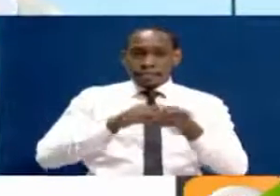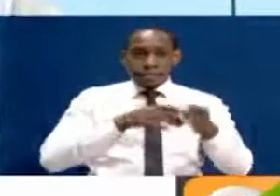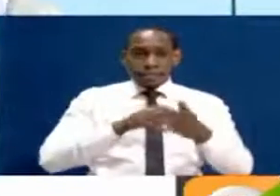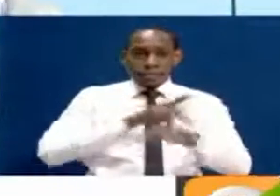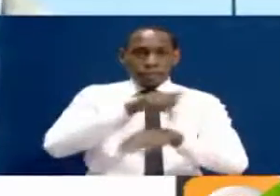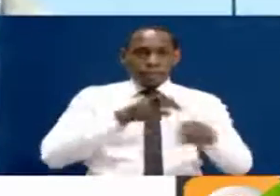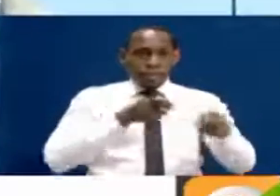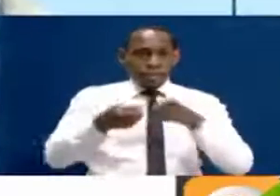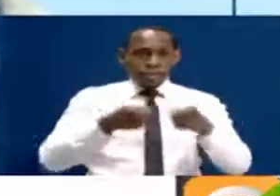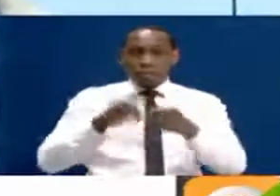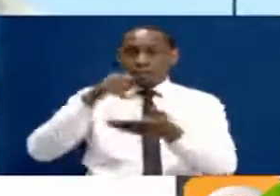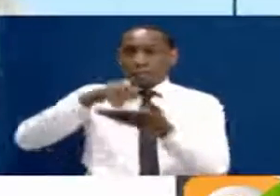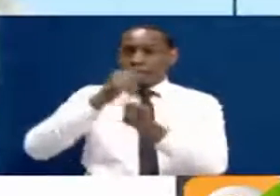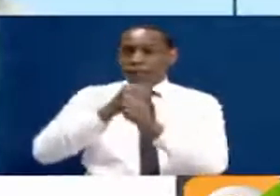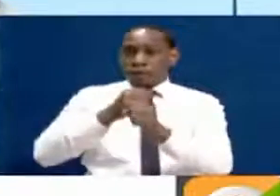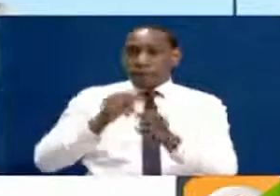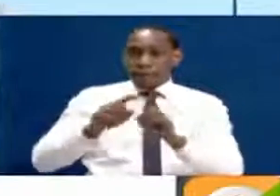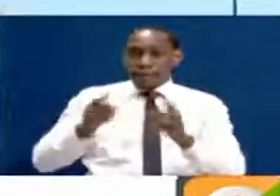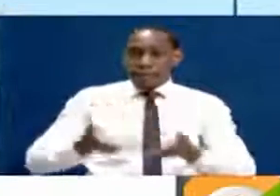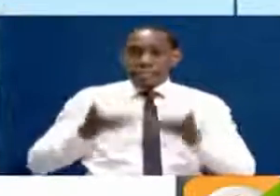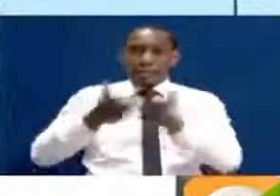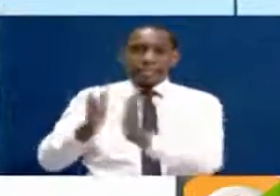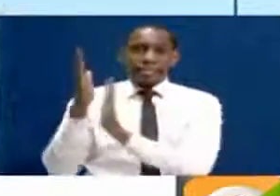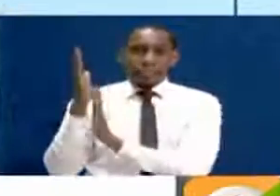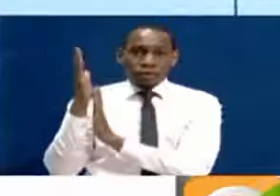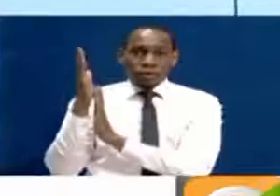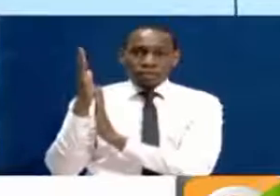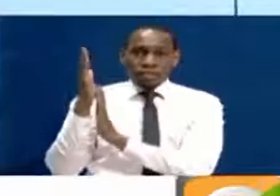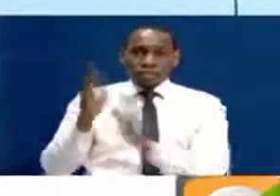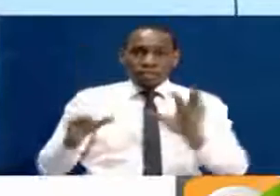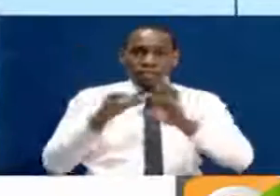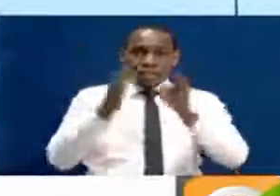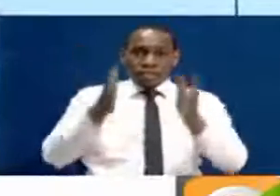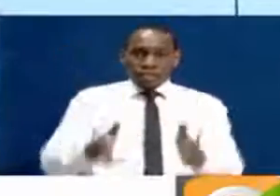this exercise. They are simply providing security to our coordinators.